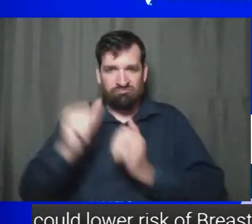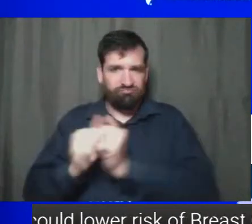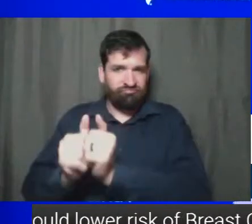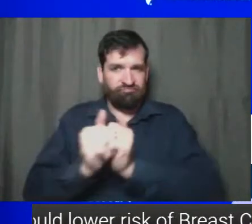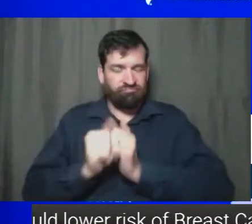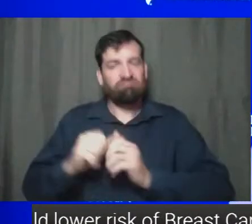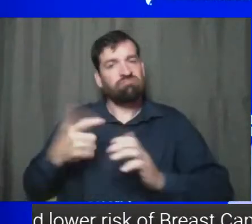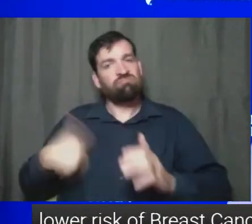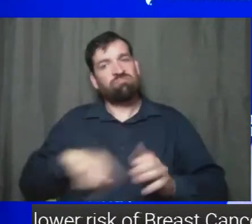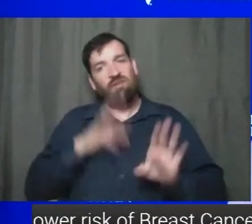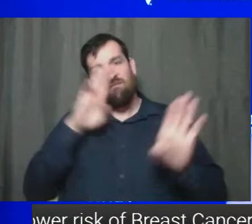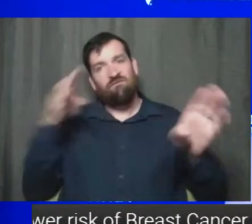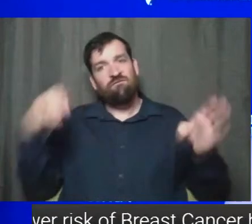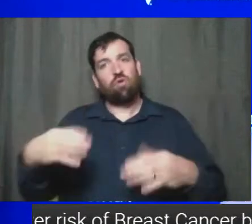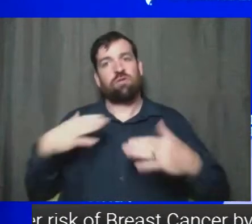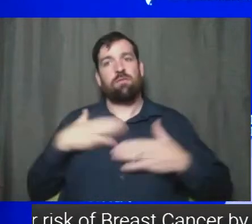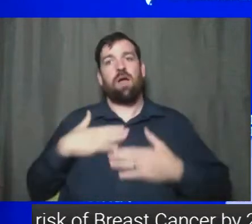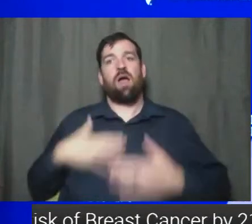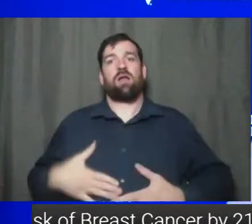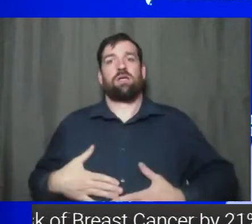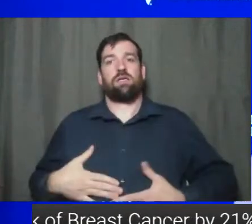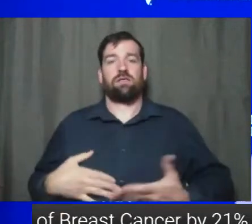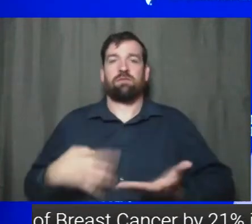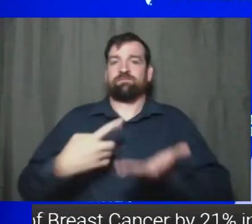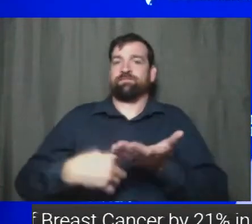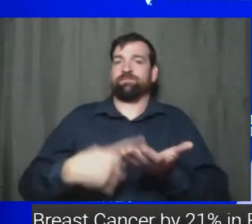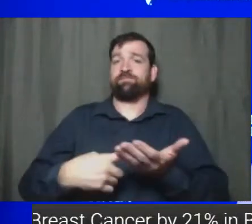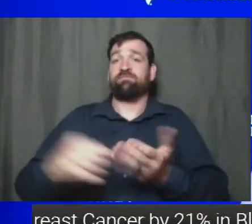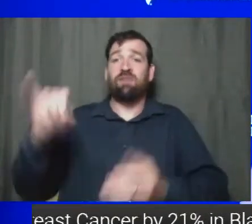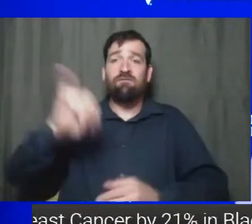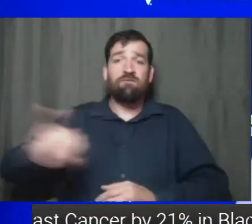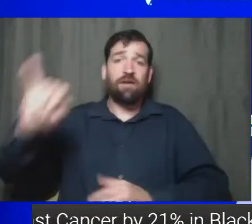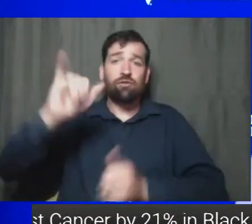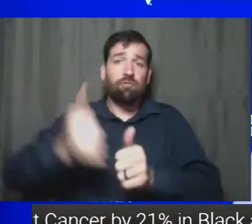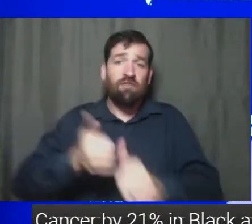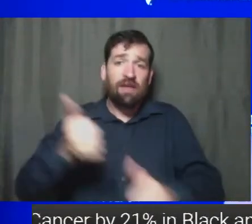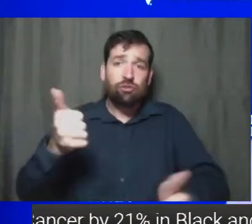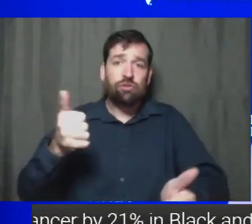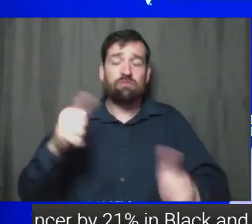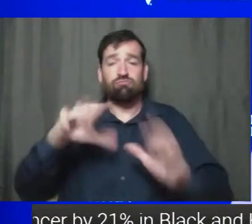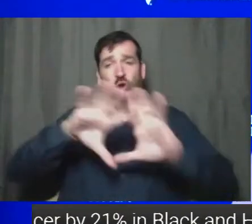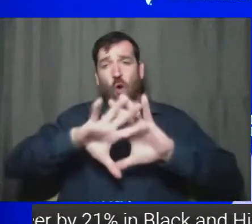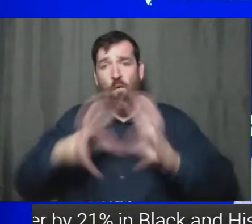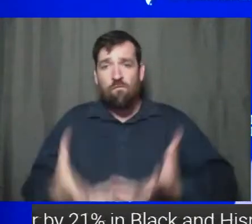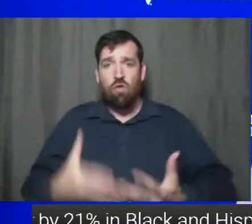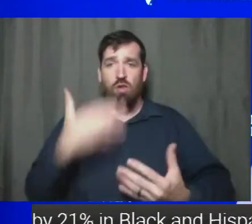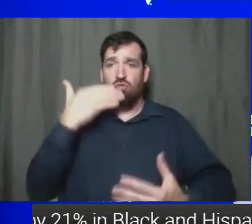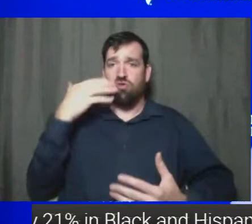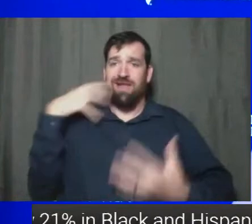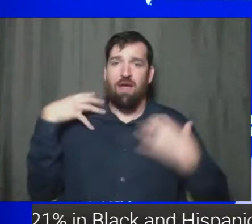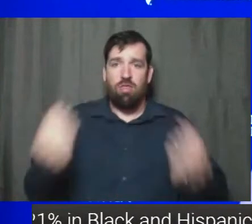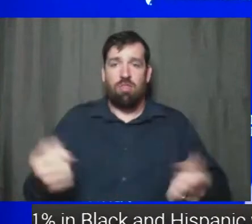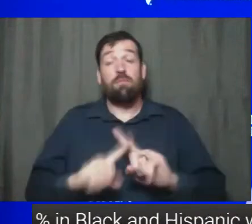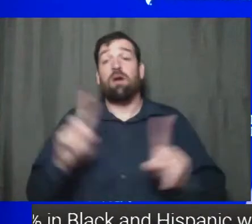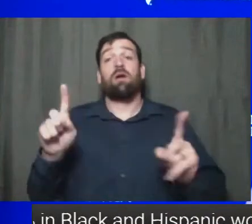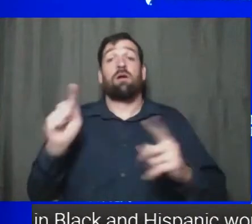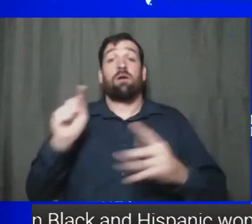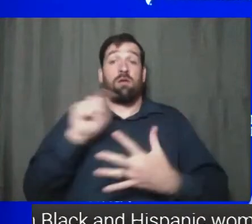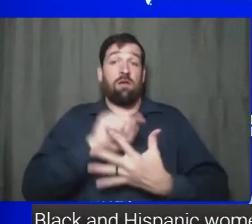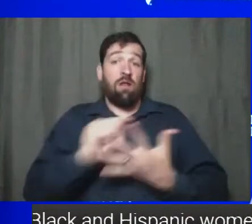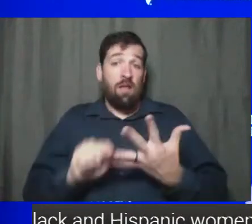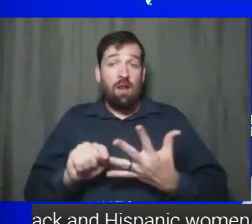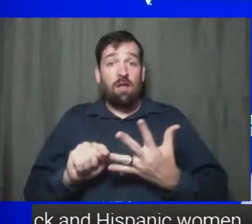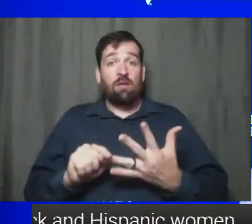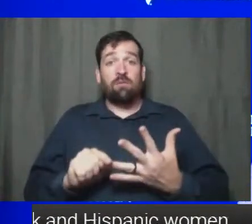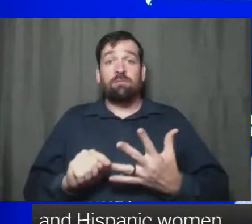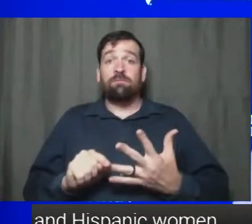the body and talking about infection prevention and just overall good health. But all of those things, and they all